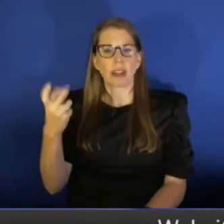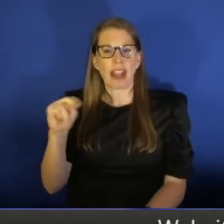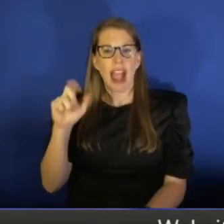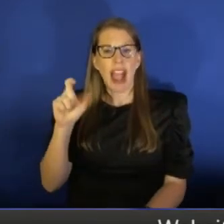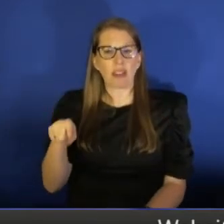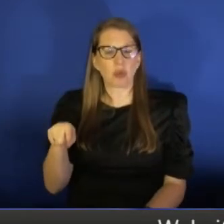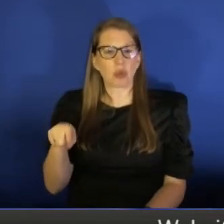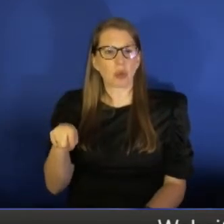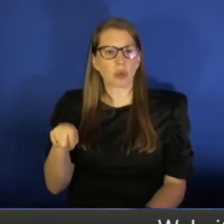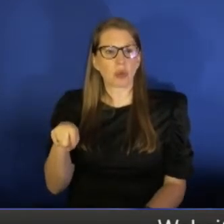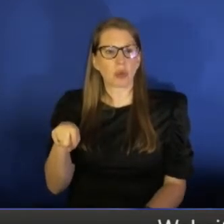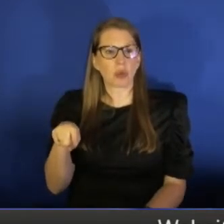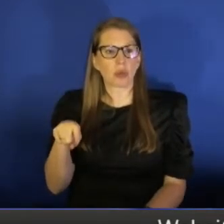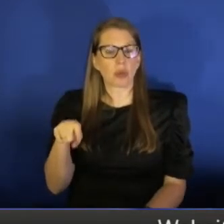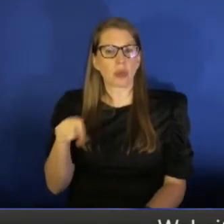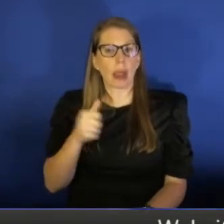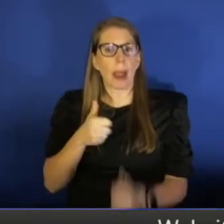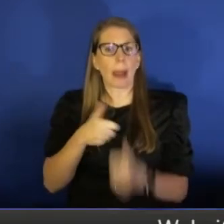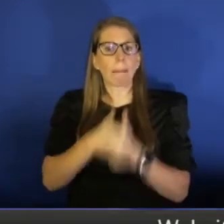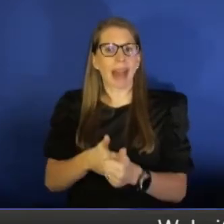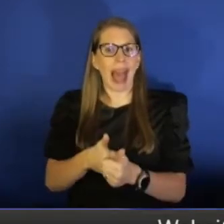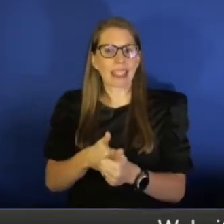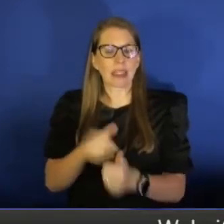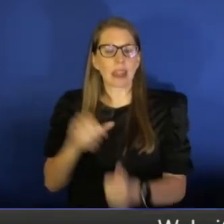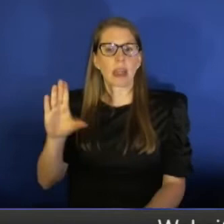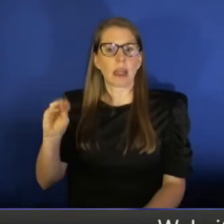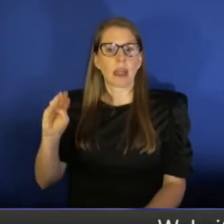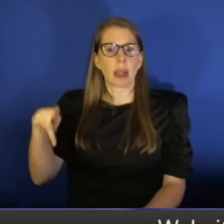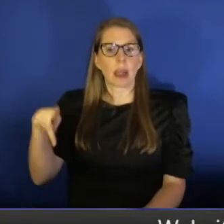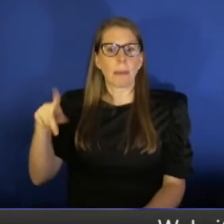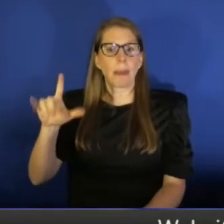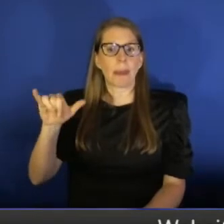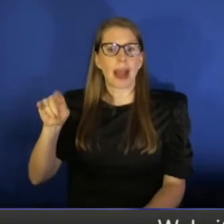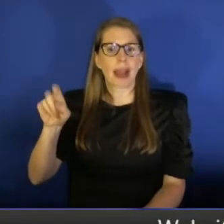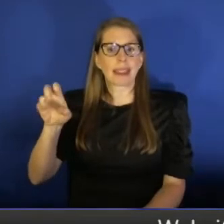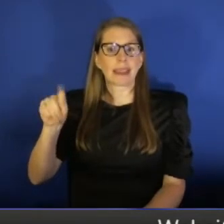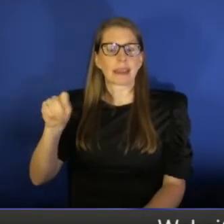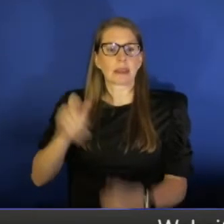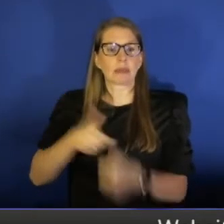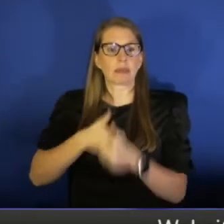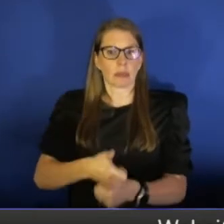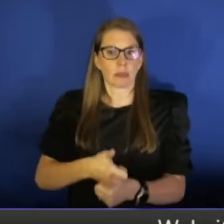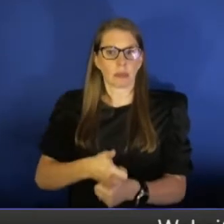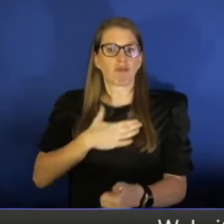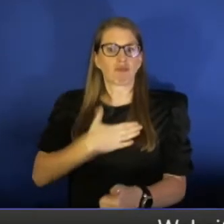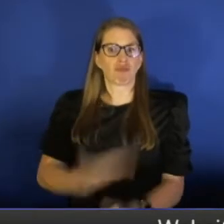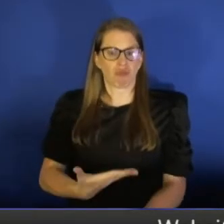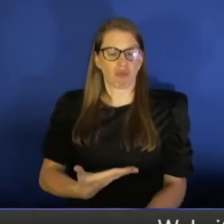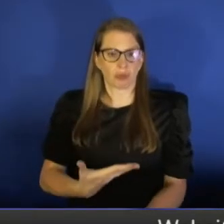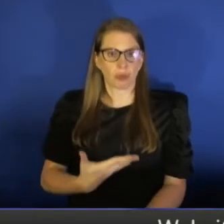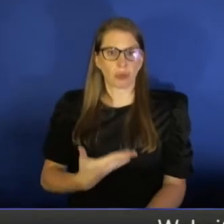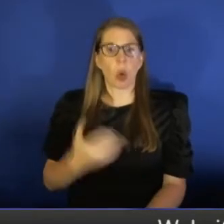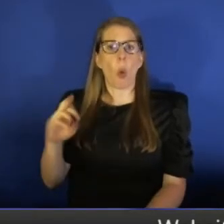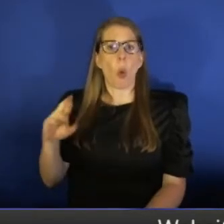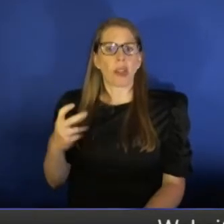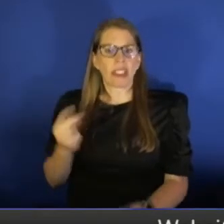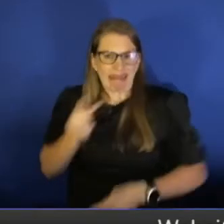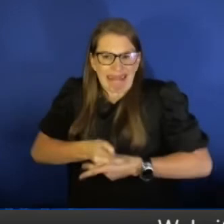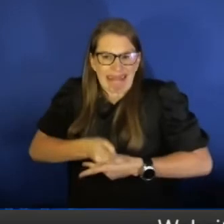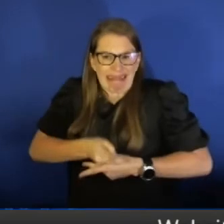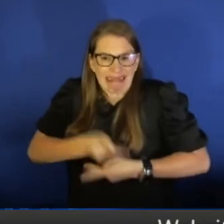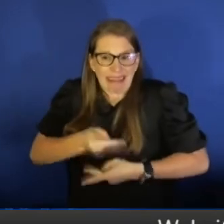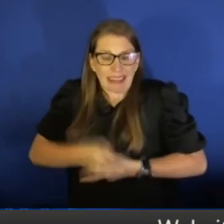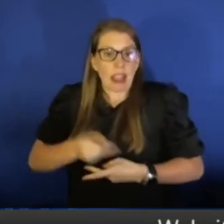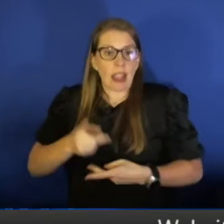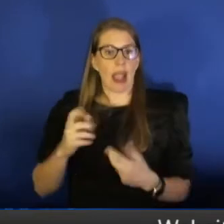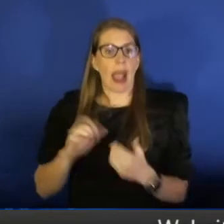be compliant. Compliant. You have to do what you need to do to take care of Exactly, that. and hold on to that organ and take really good care of it. How do you do that? So the